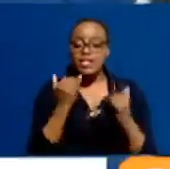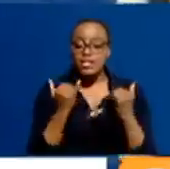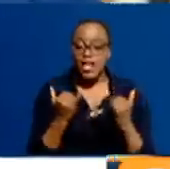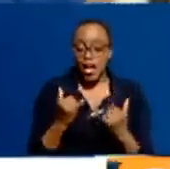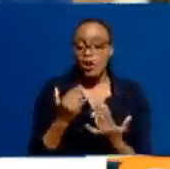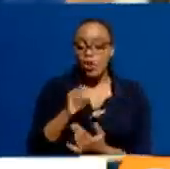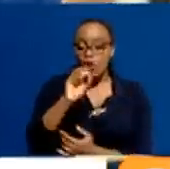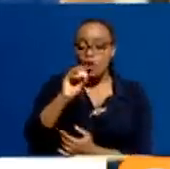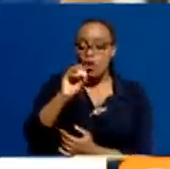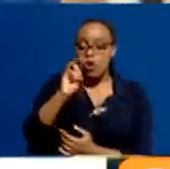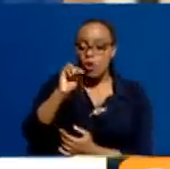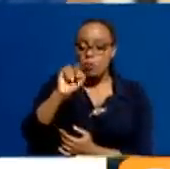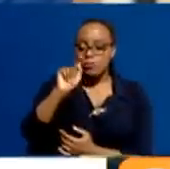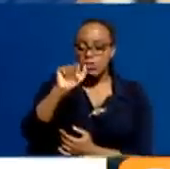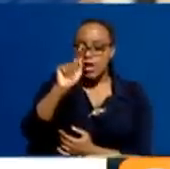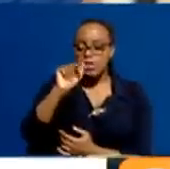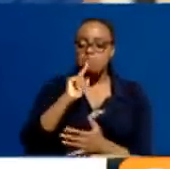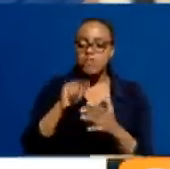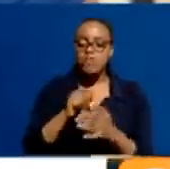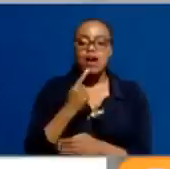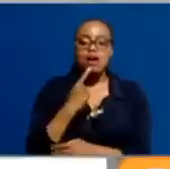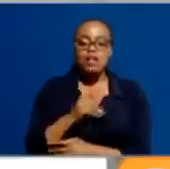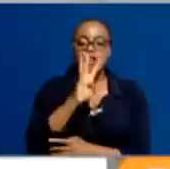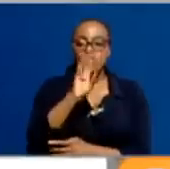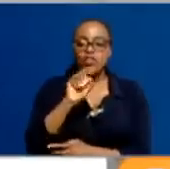who is one of the petitioners, claiming there were